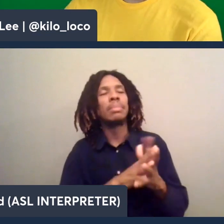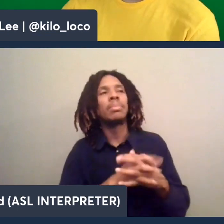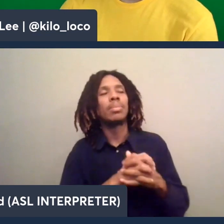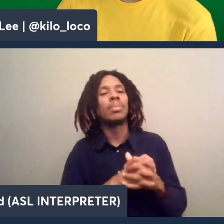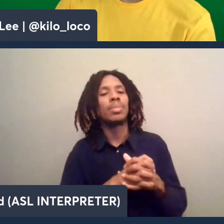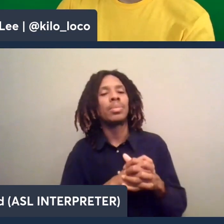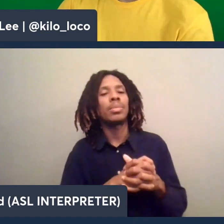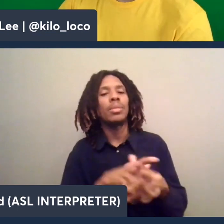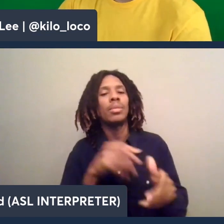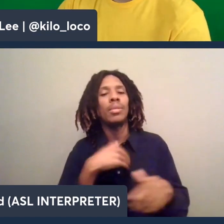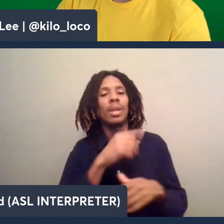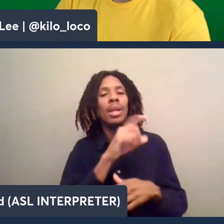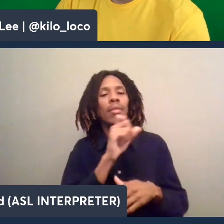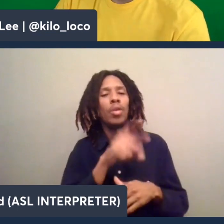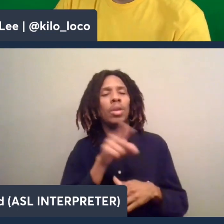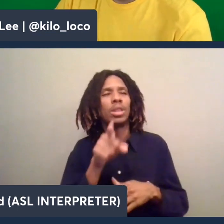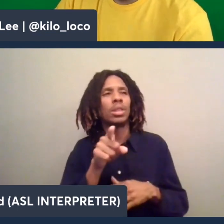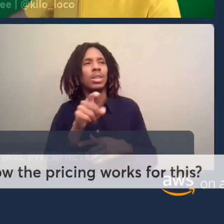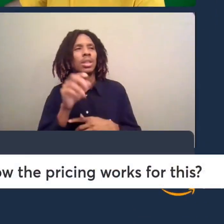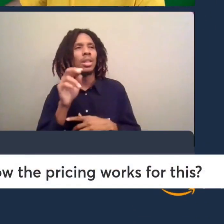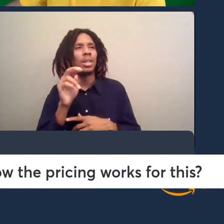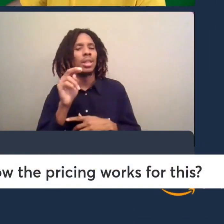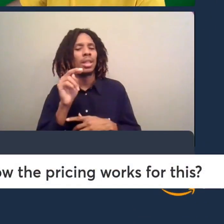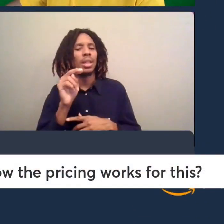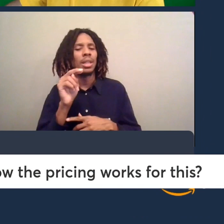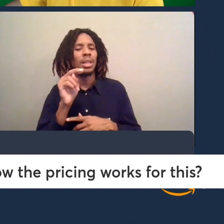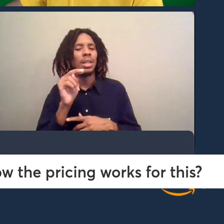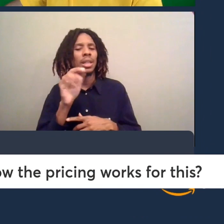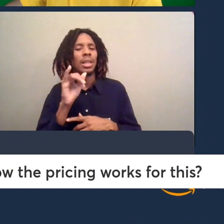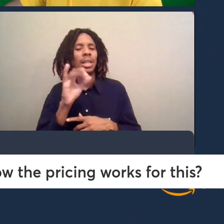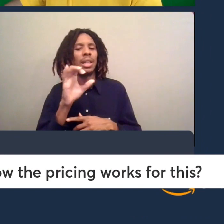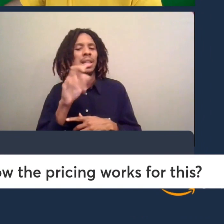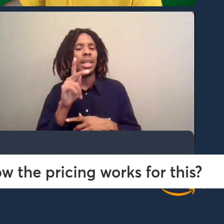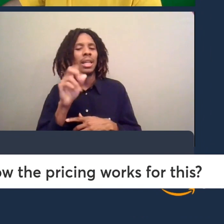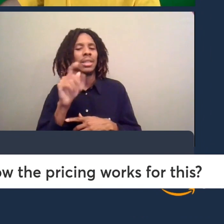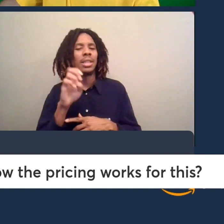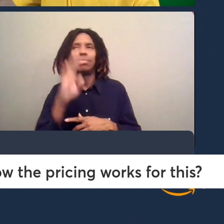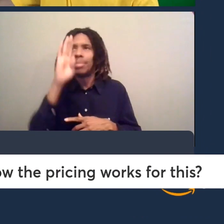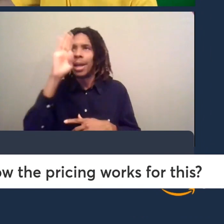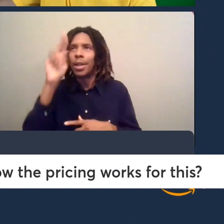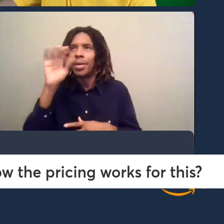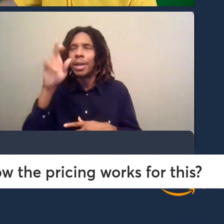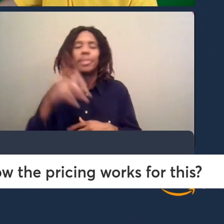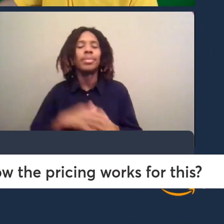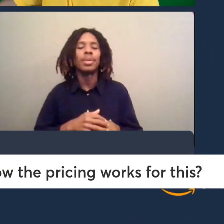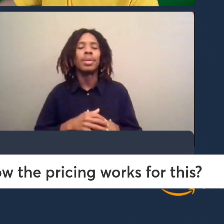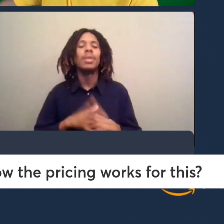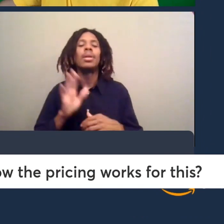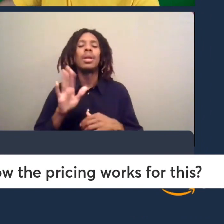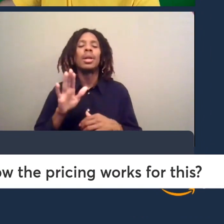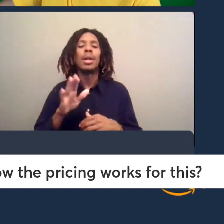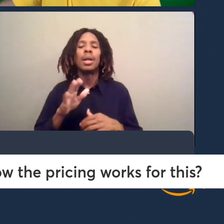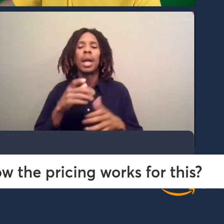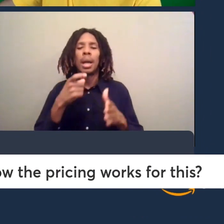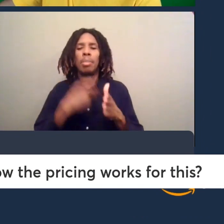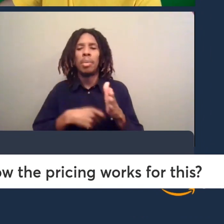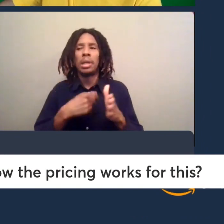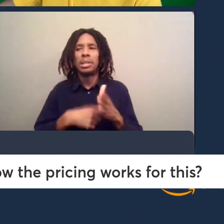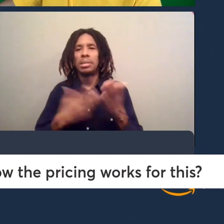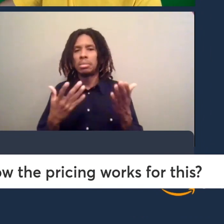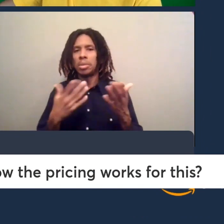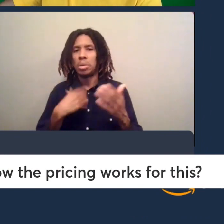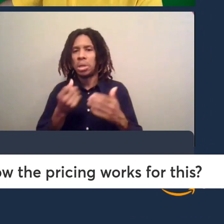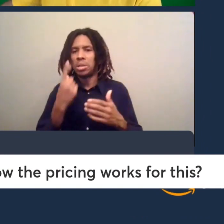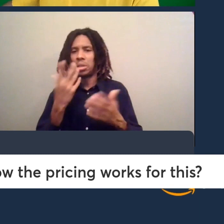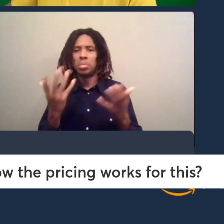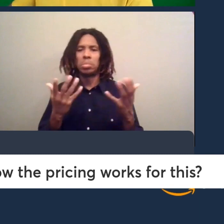There's a question from Nixtay in AWS. Well, hello, Nick. Pricing. I think it's very important for us to understand the pricing